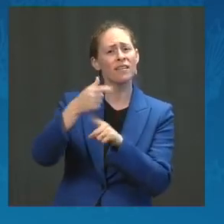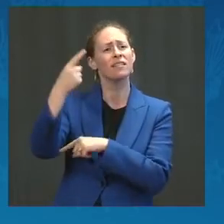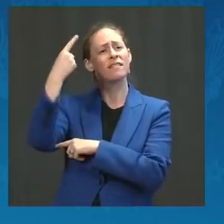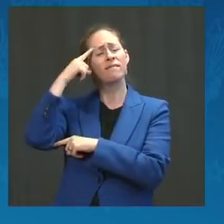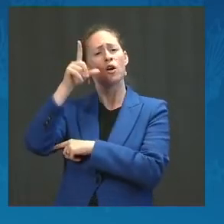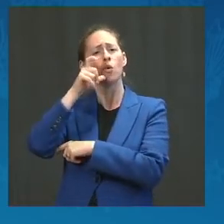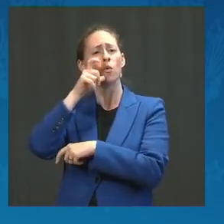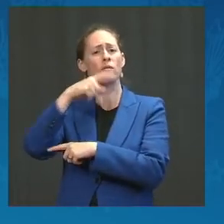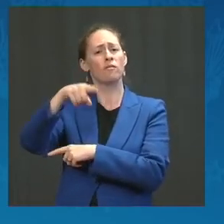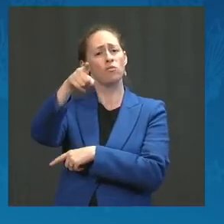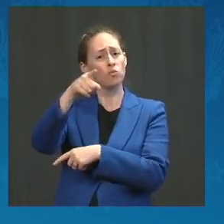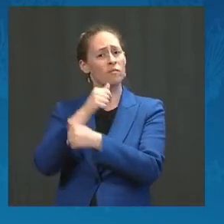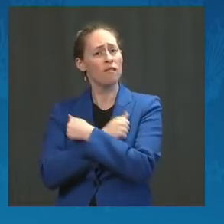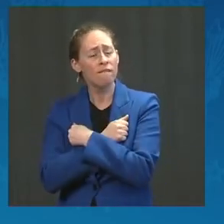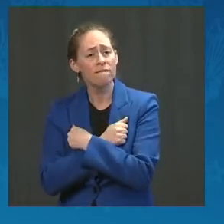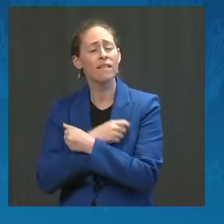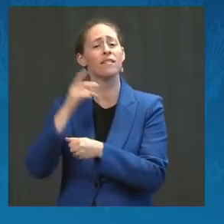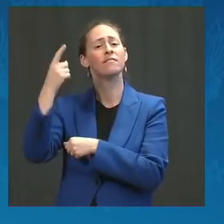your country.